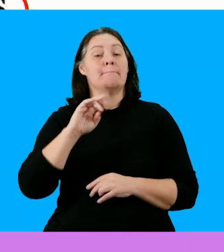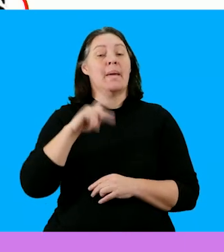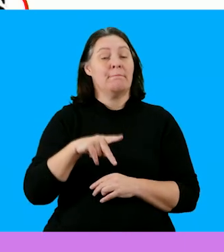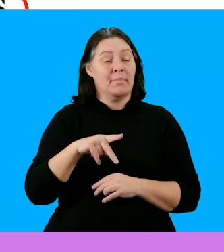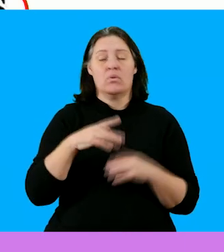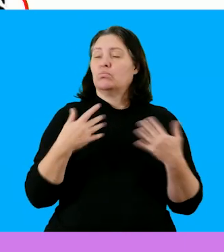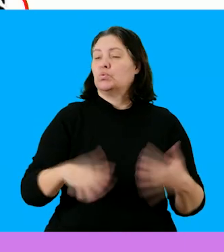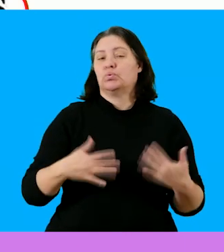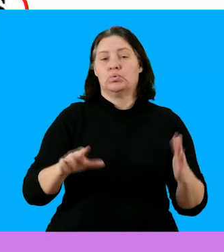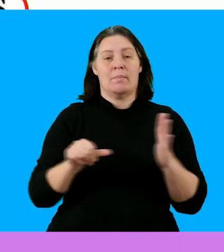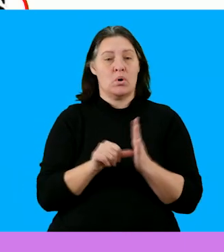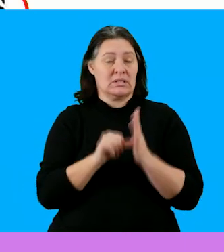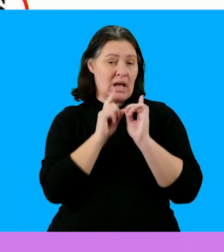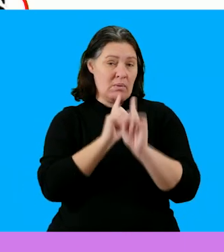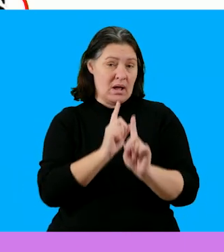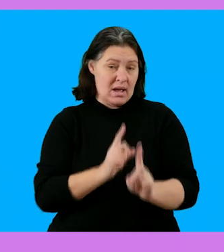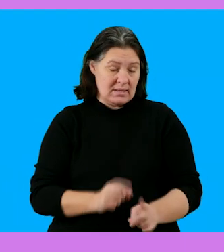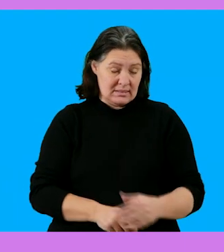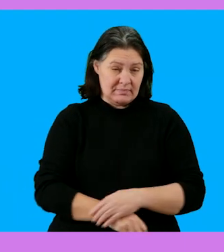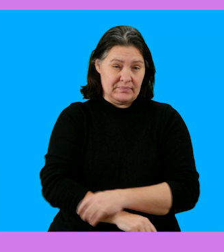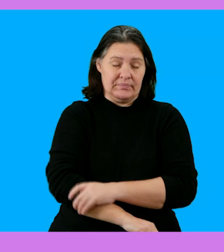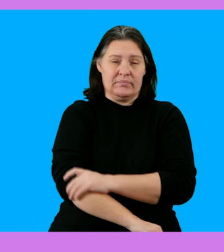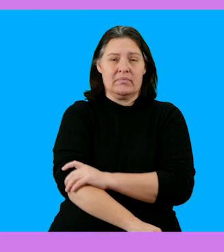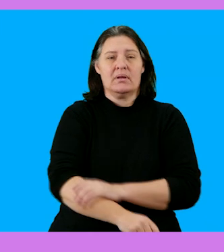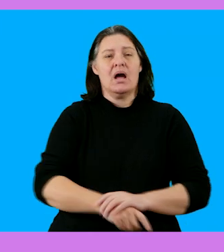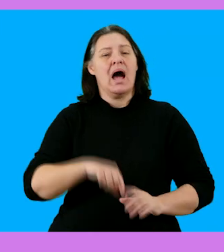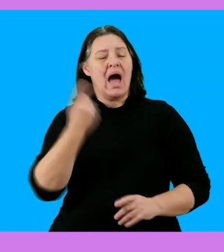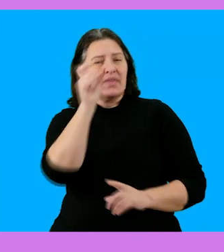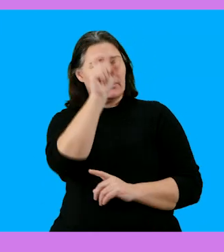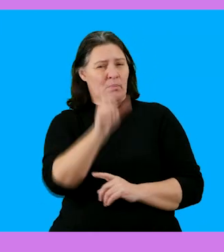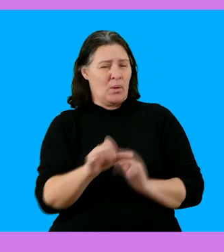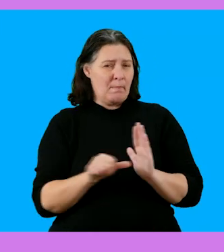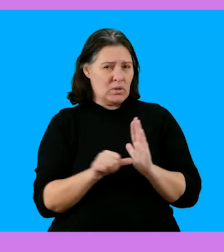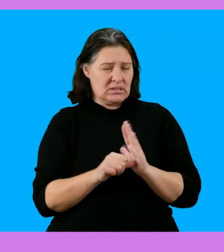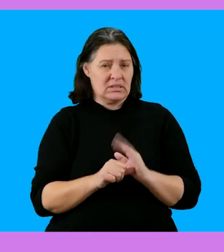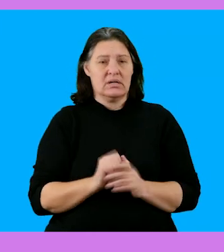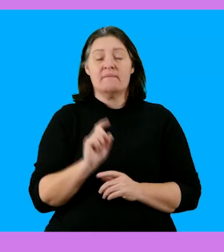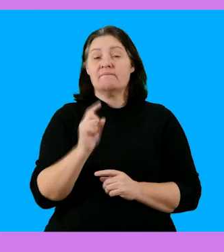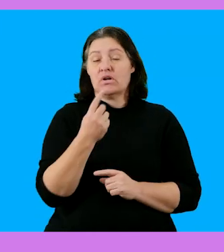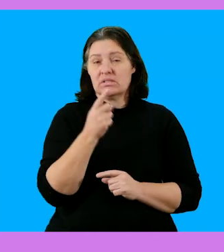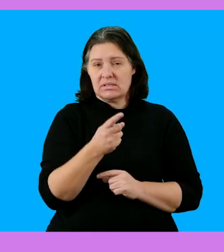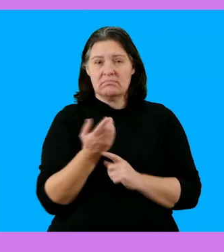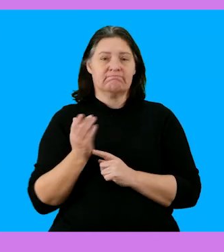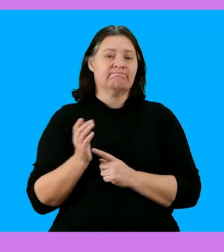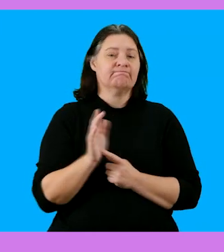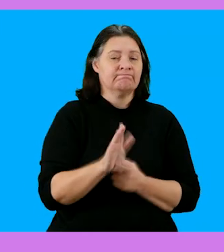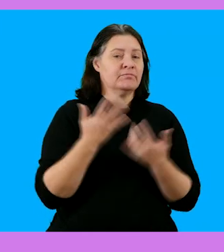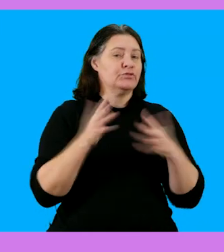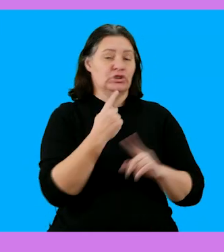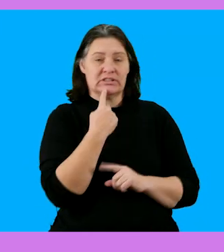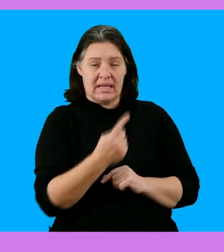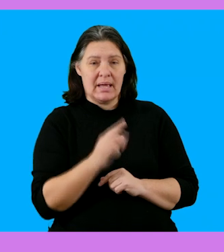work with maps, this is so crucial in answering questions. Other important terminology. First up,